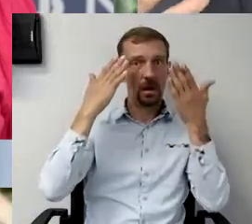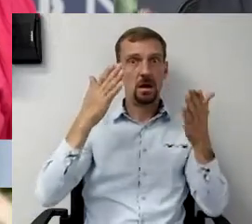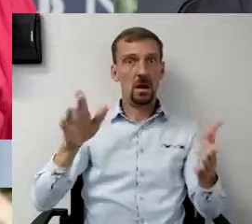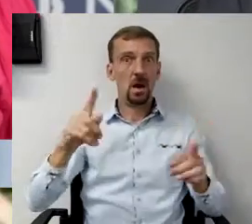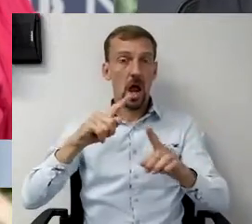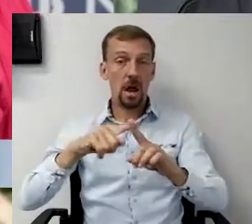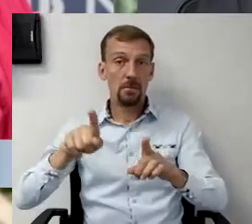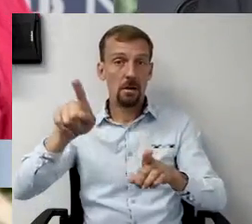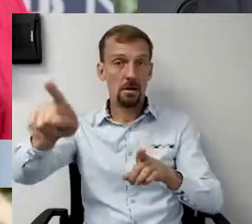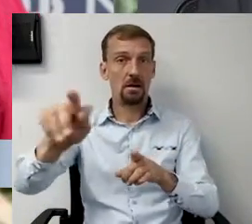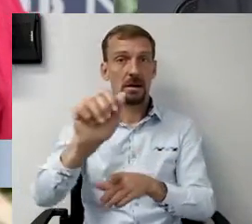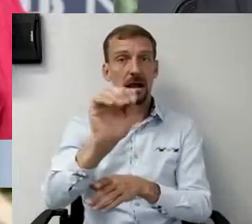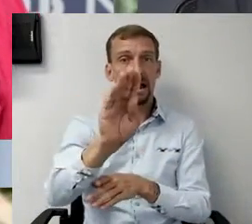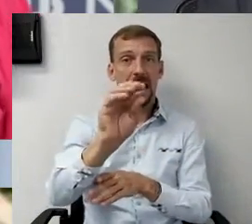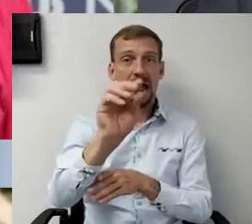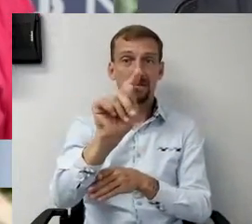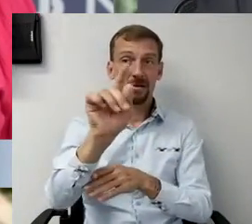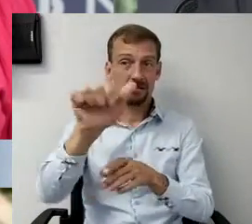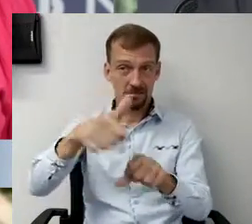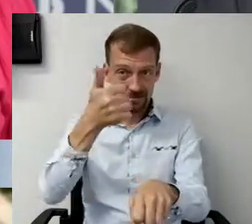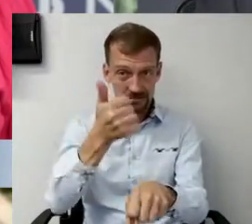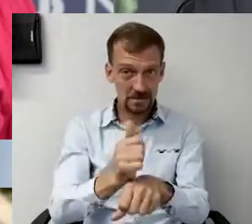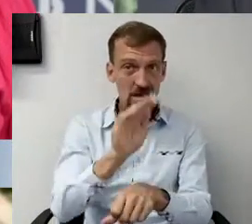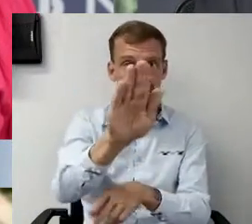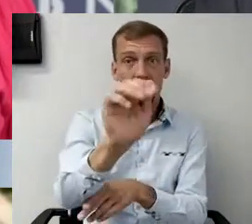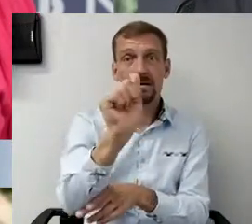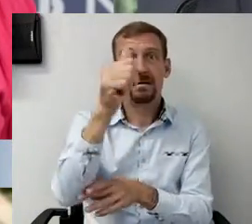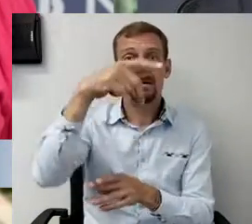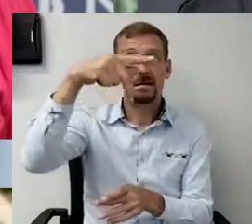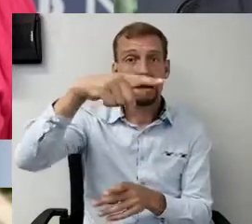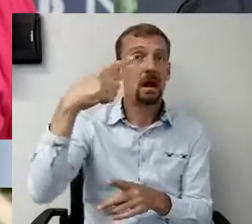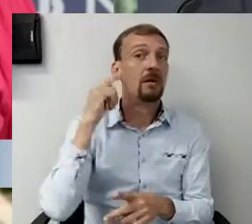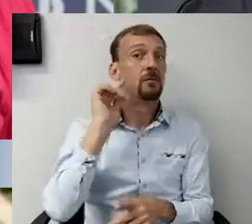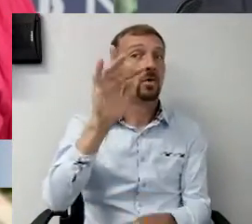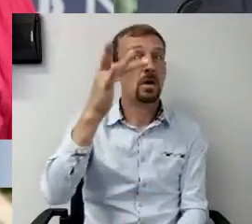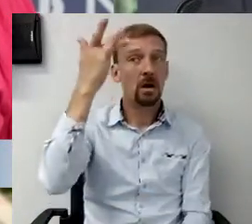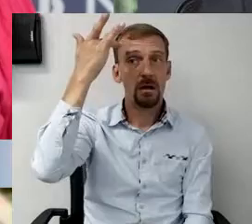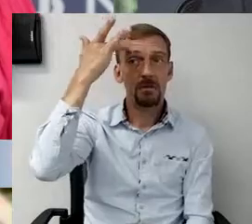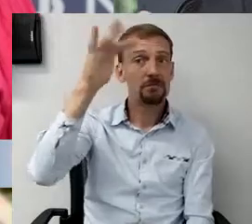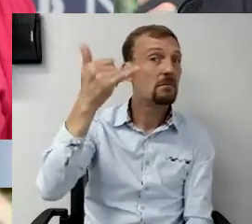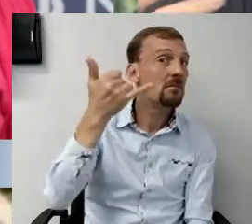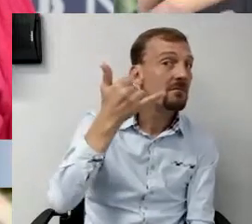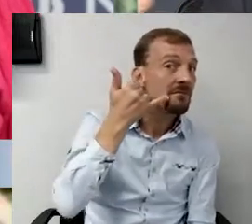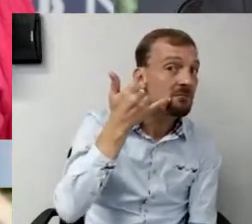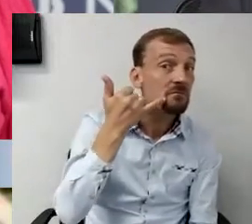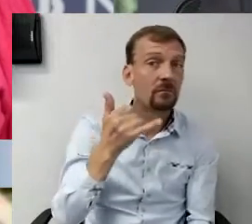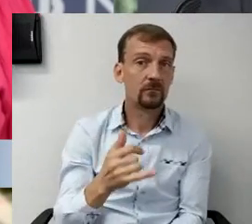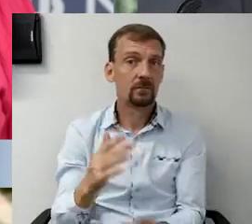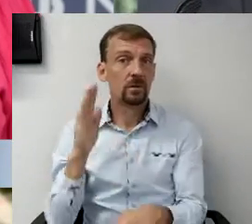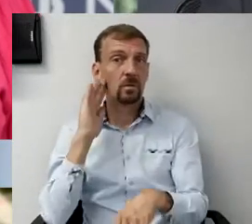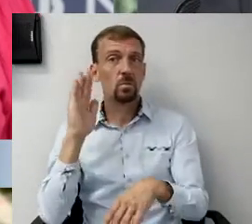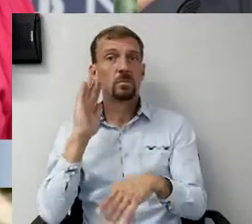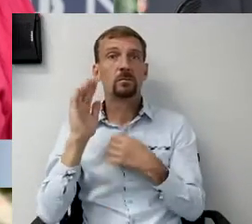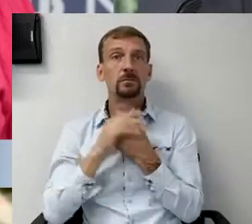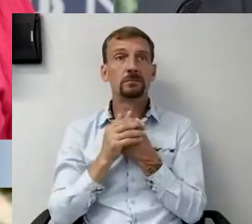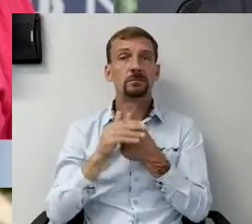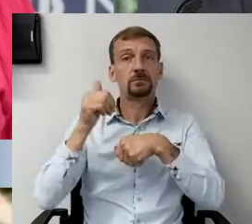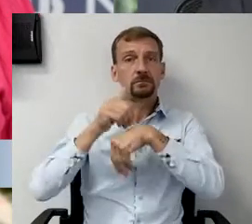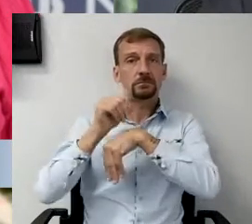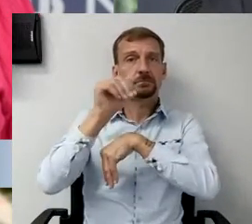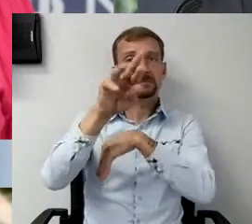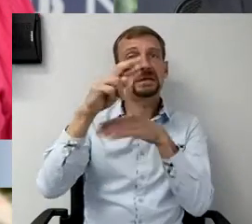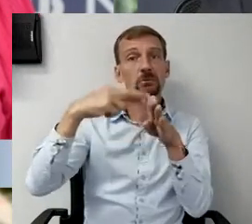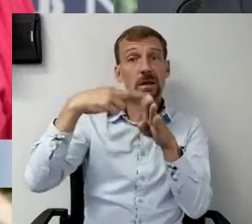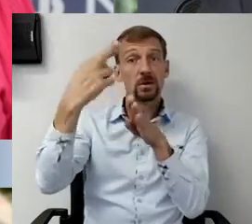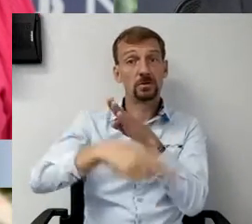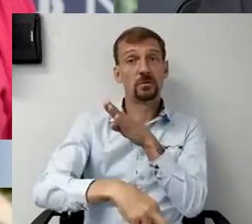developed this app for your smartphone that will send a result